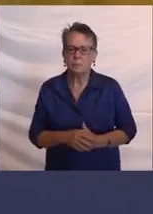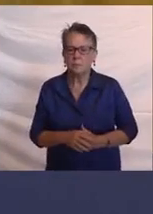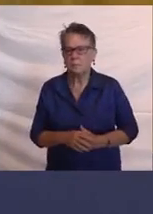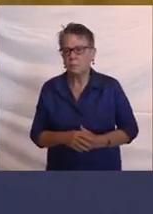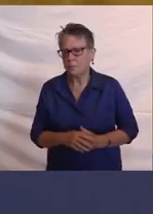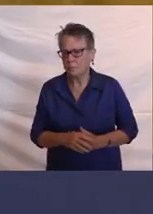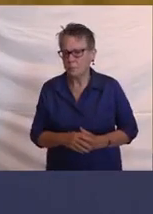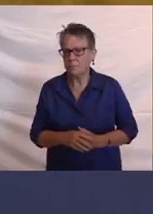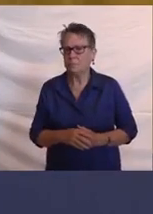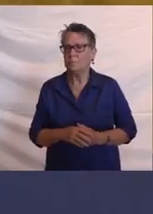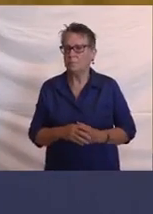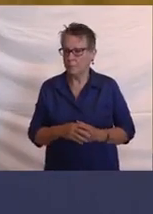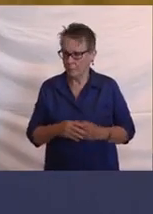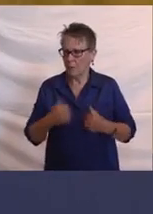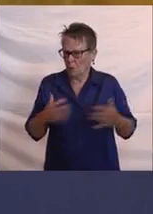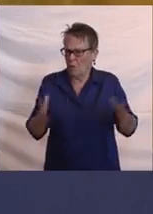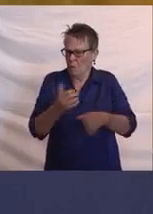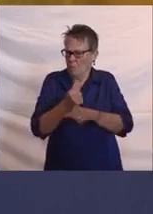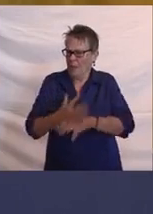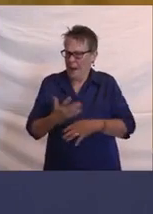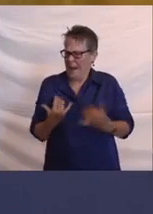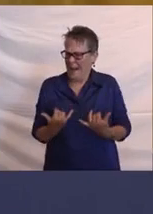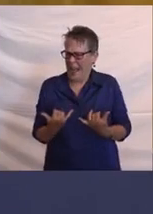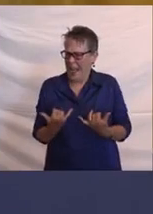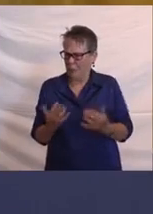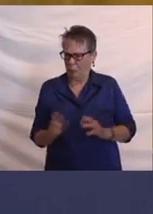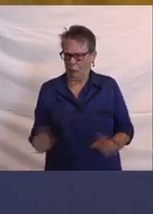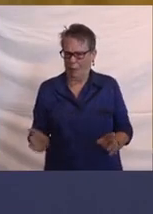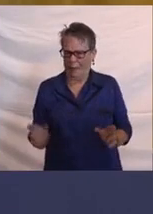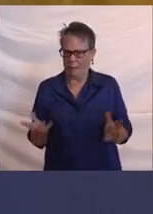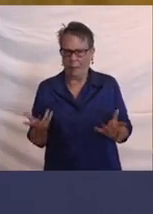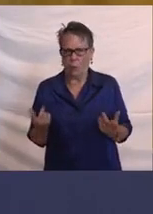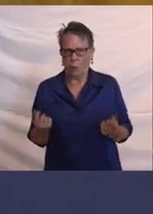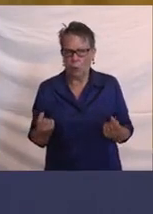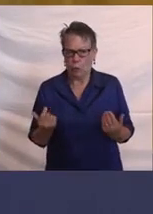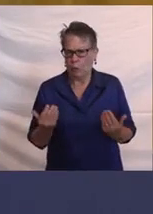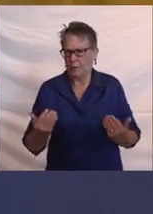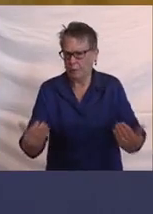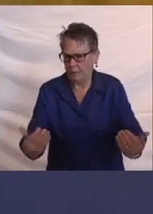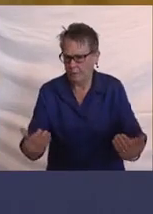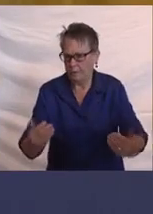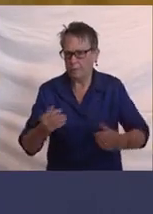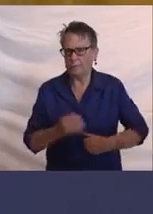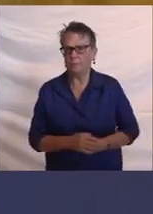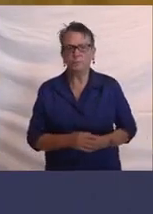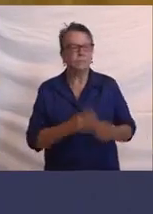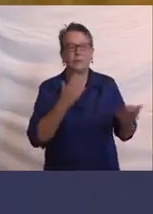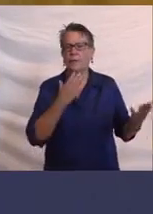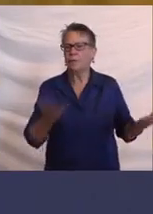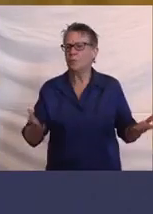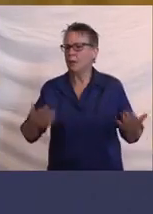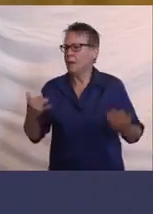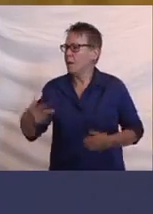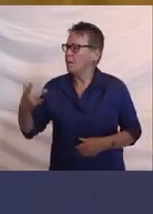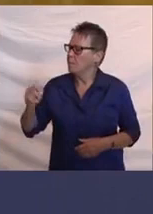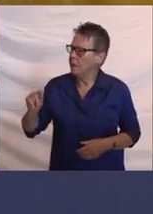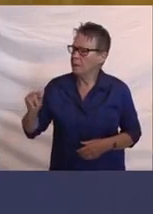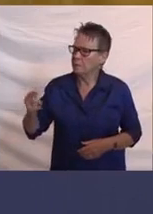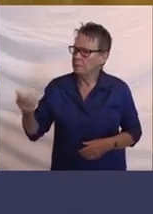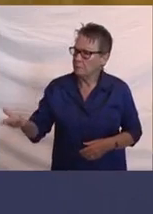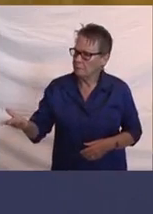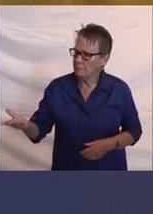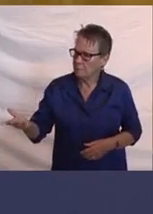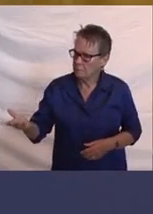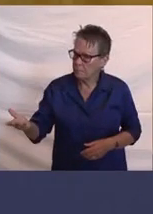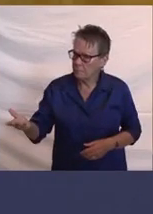intensely behind the scenes to have this teed up. Pat, I mentioned Warren County was added, which we've been fighting to